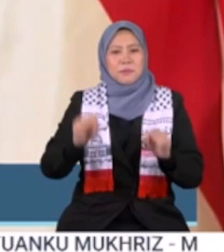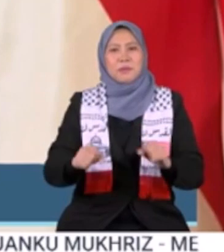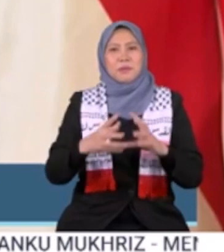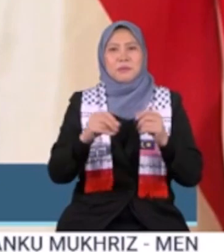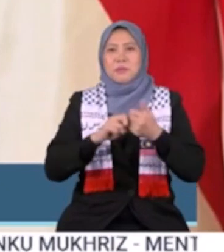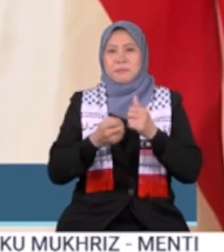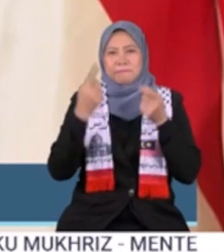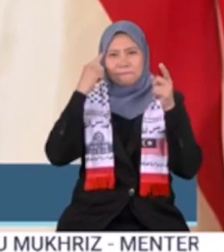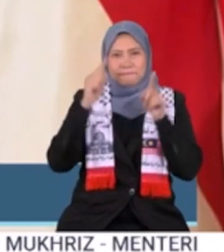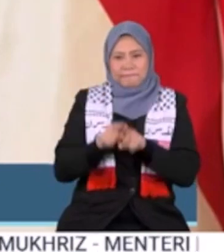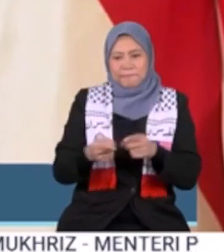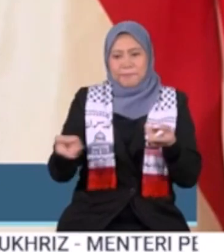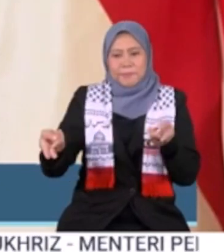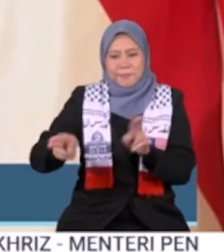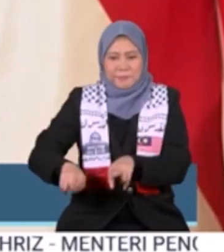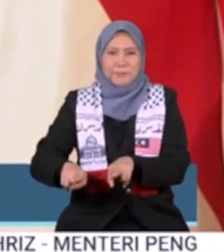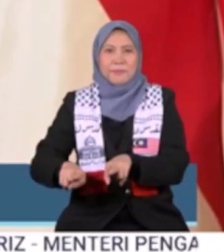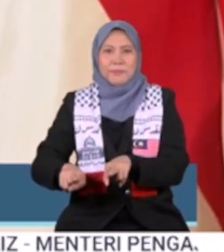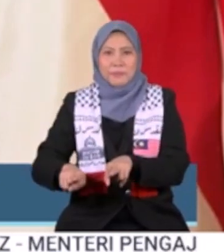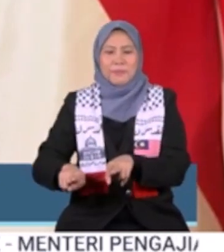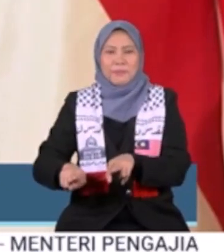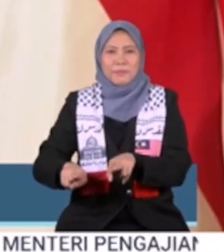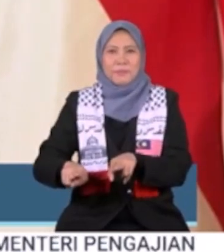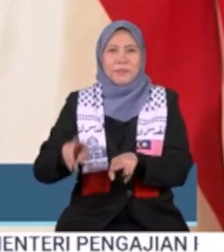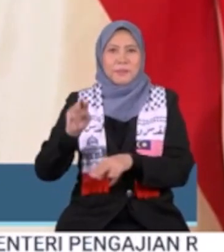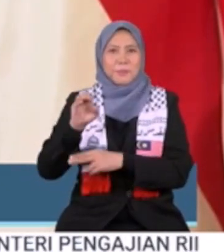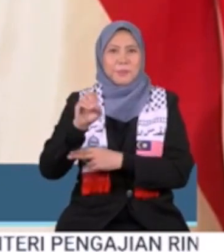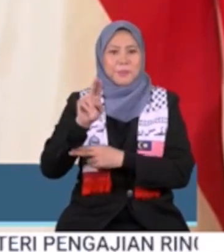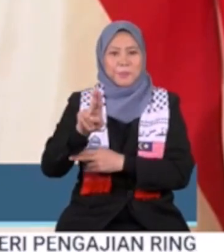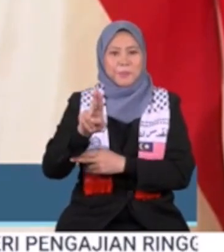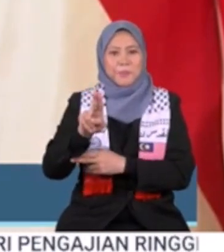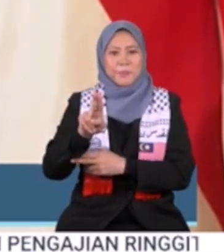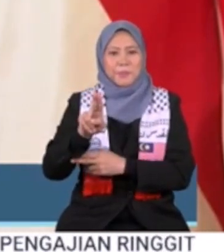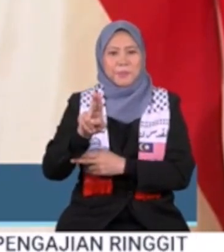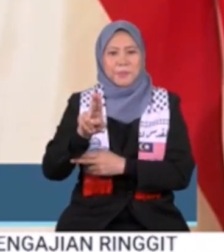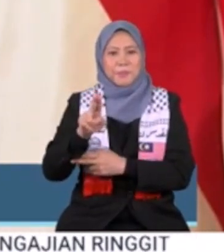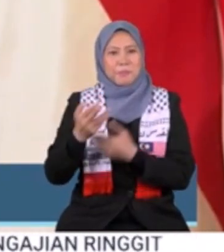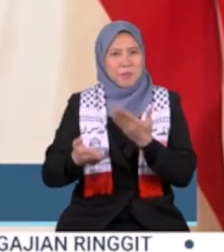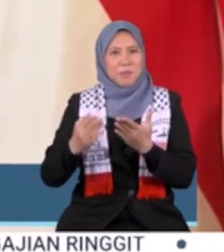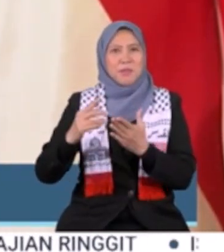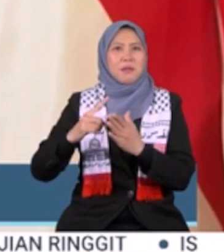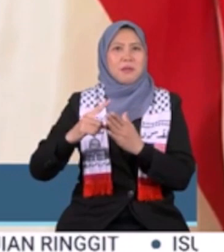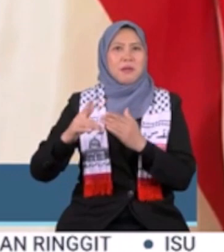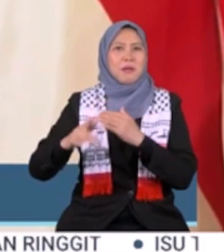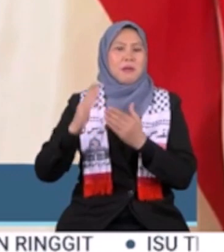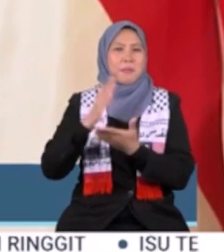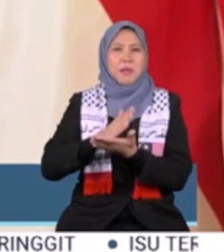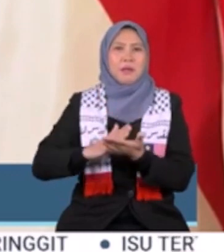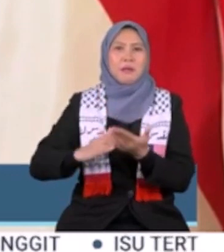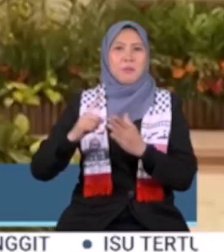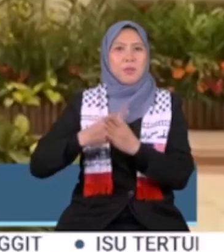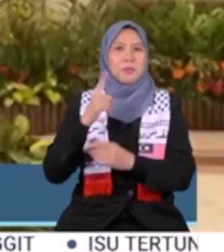sort of arrangement, an agreement or understanding by mid-January.